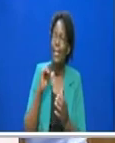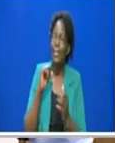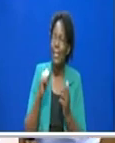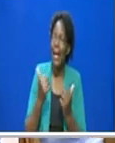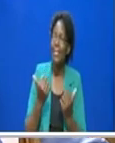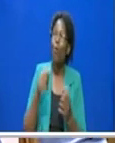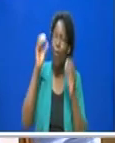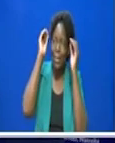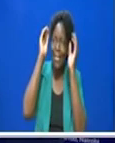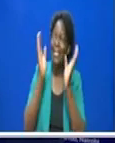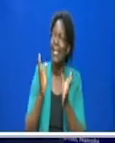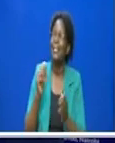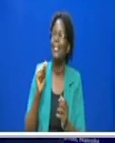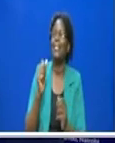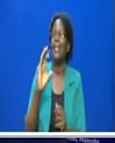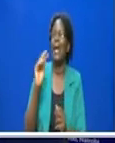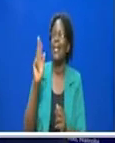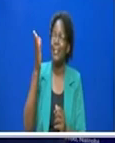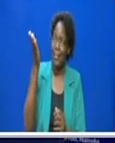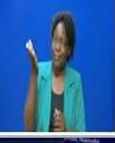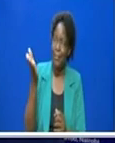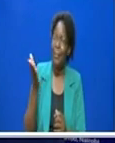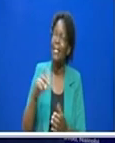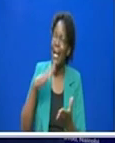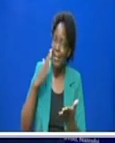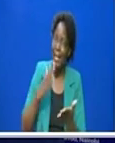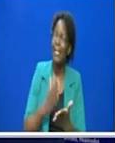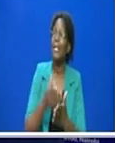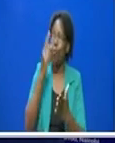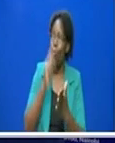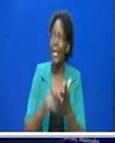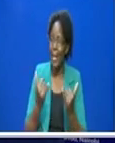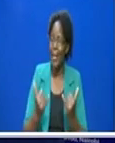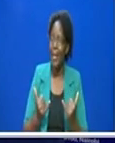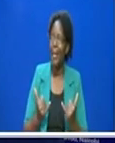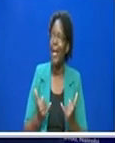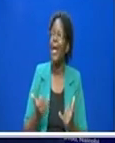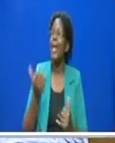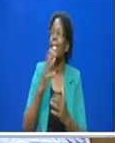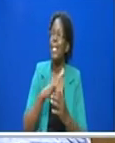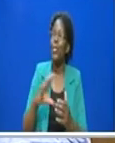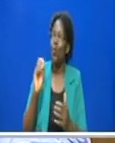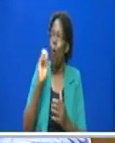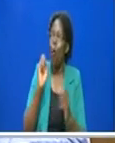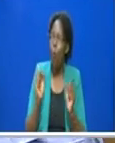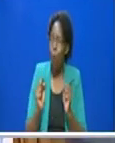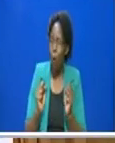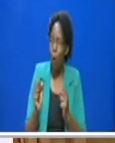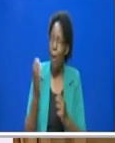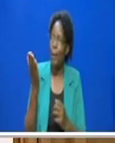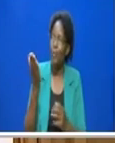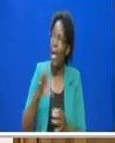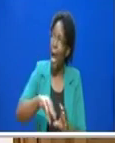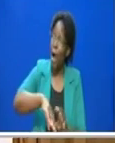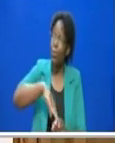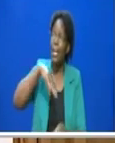Malim. Cheers. This is exactly what I needed. Mm-hmm. It is so cold. What? Outside